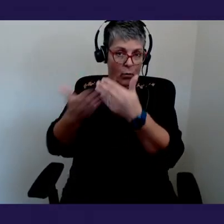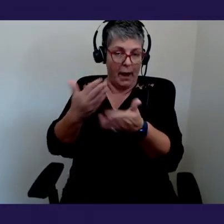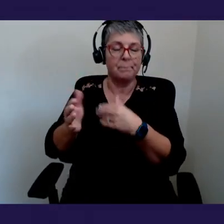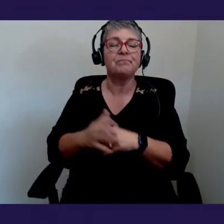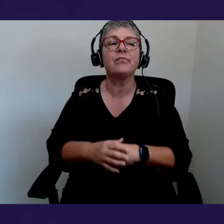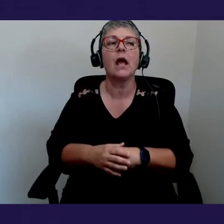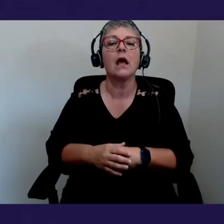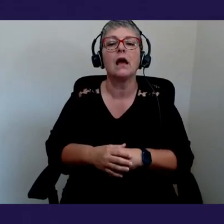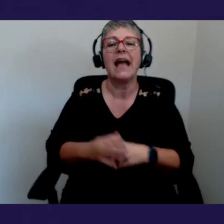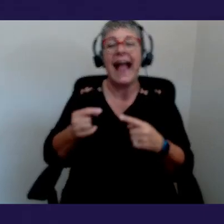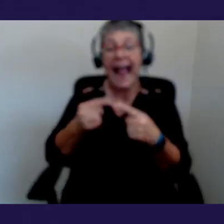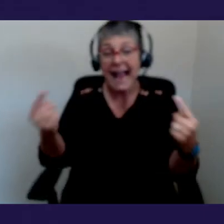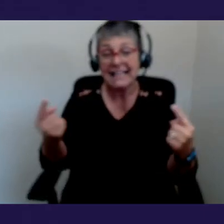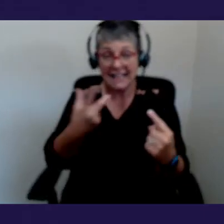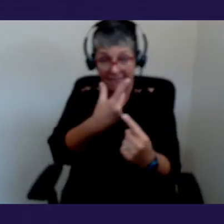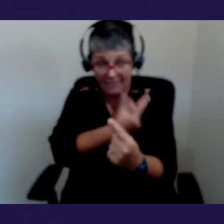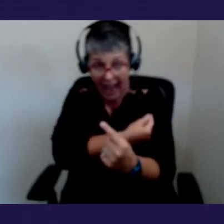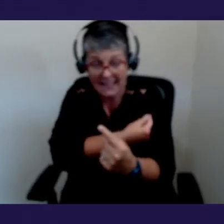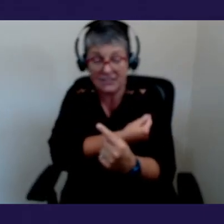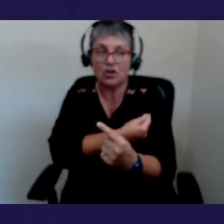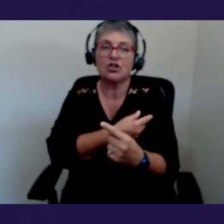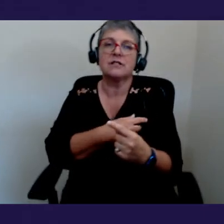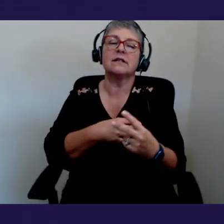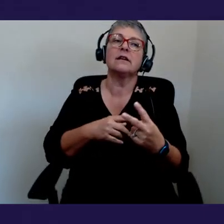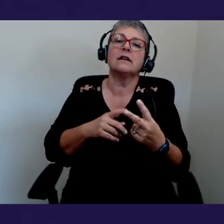anti-vaxxers and these quaint notions of